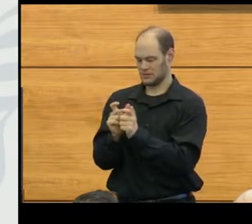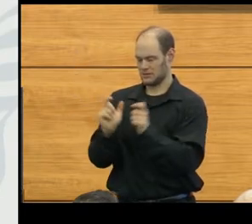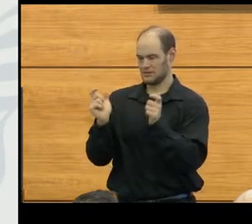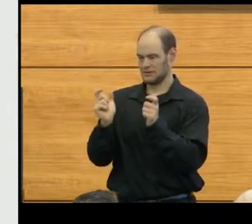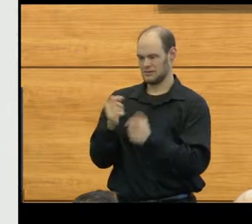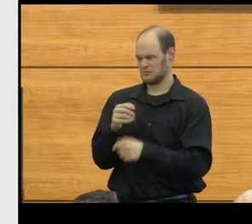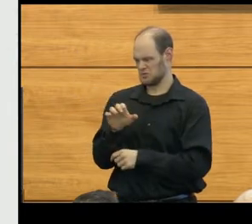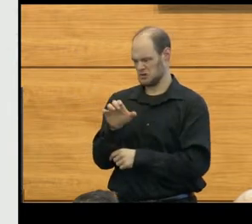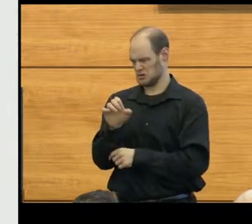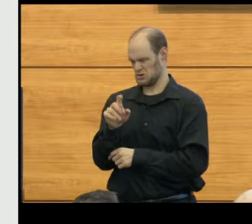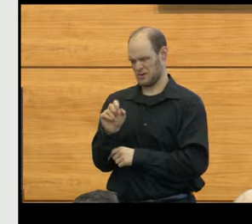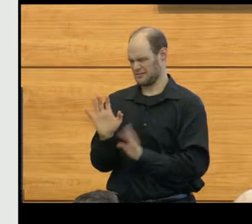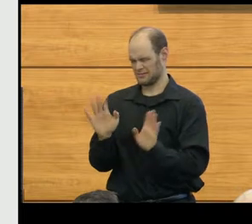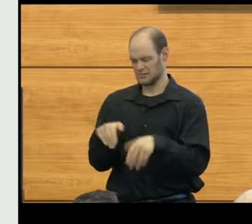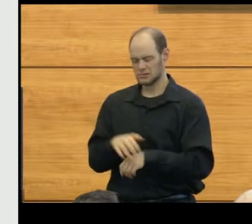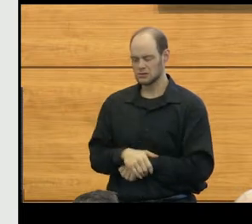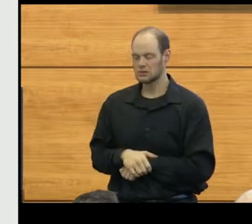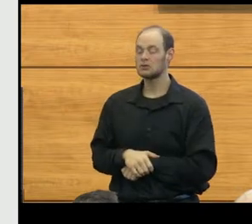be called a syrinx.